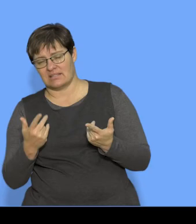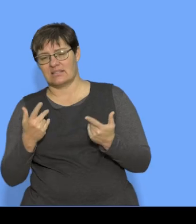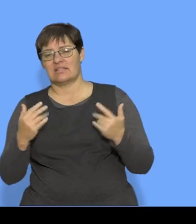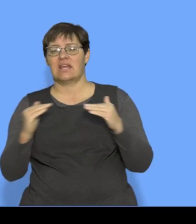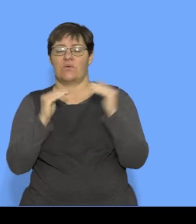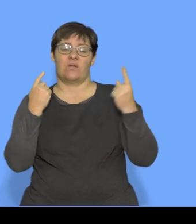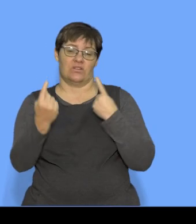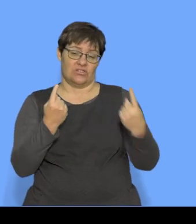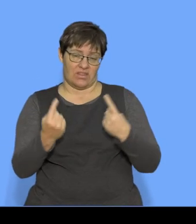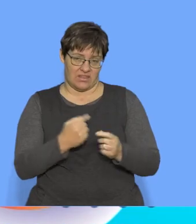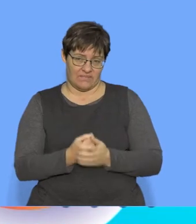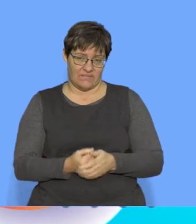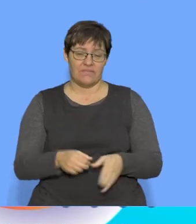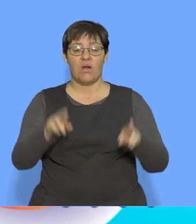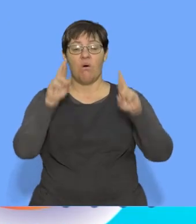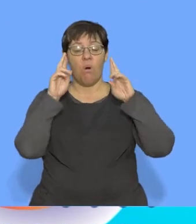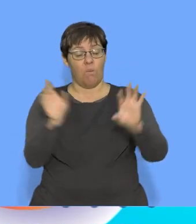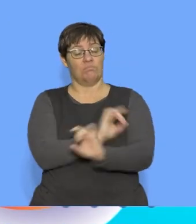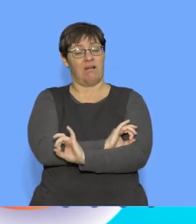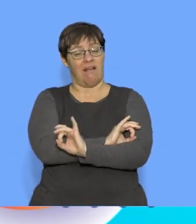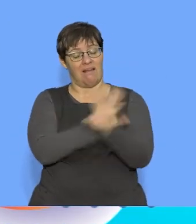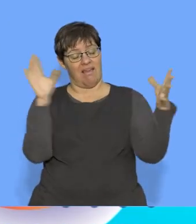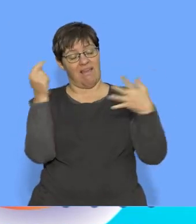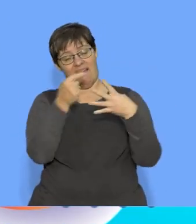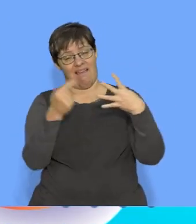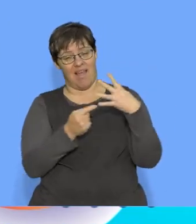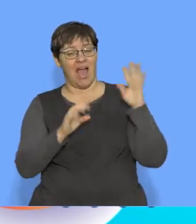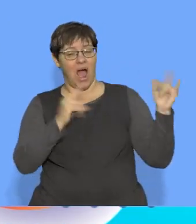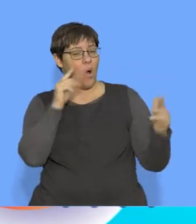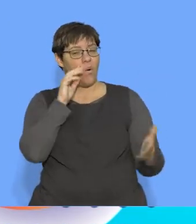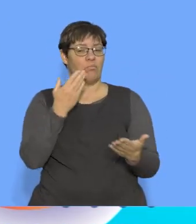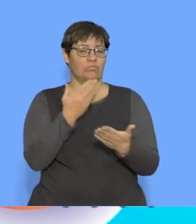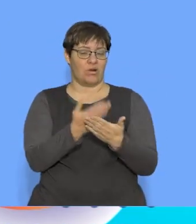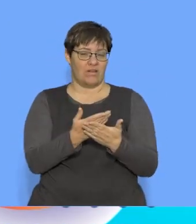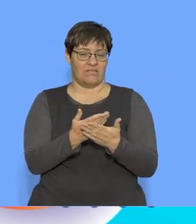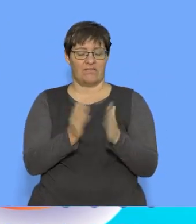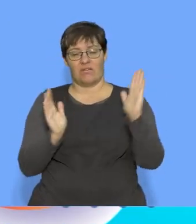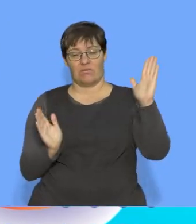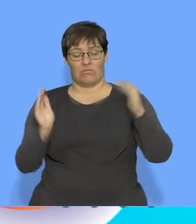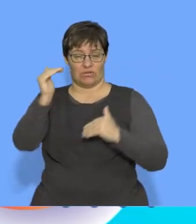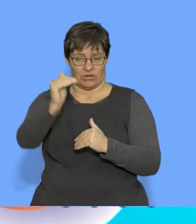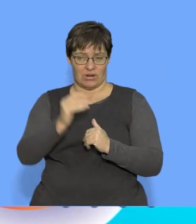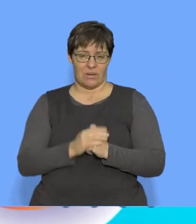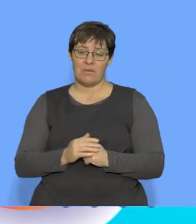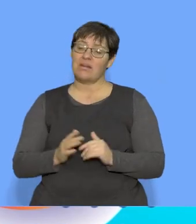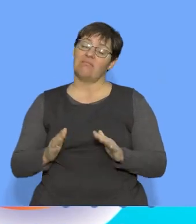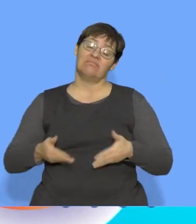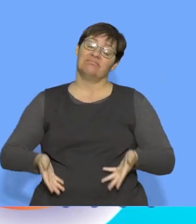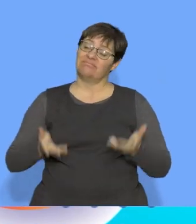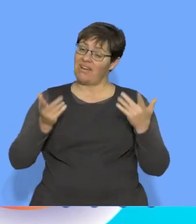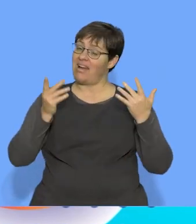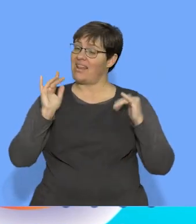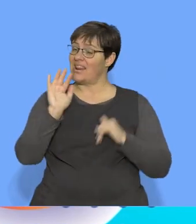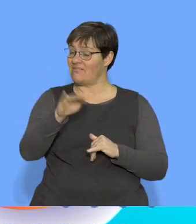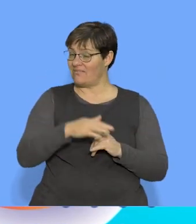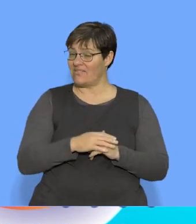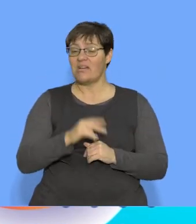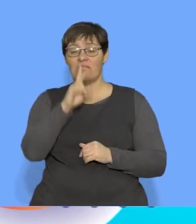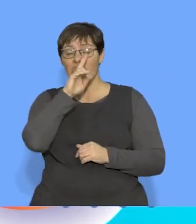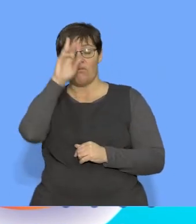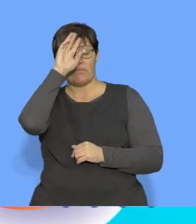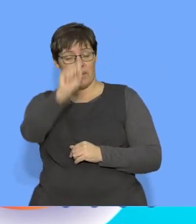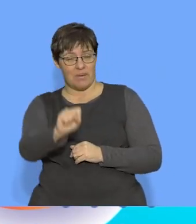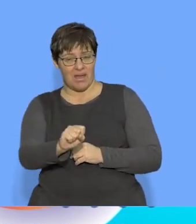to one another. Guys, I really hope that has clarified a few things on how to prove a quadrilateral, but I need to love and leave